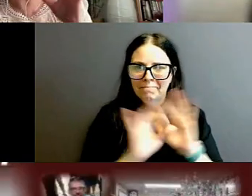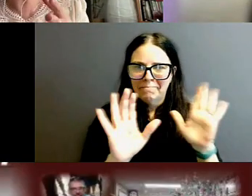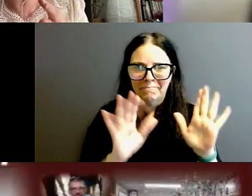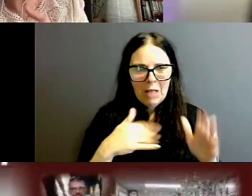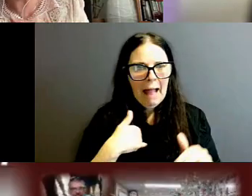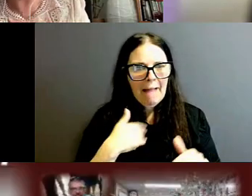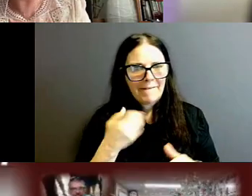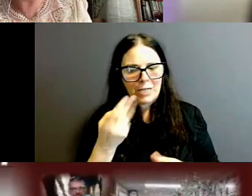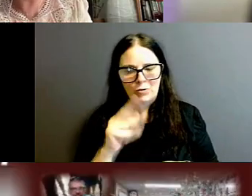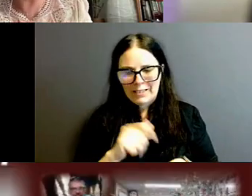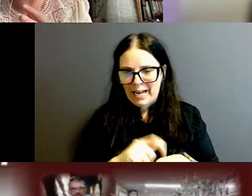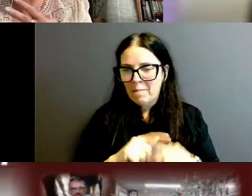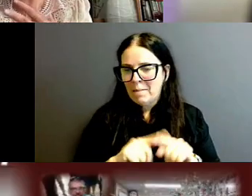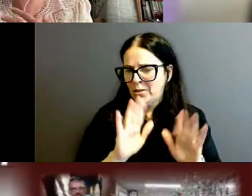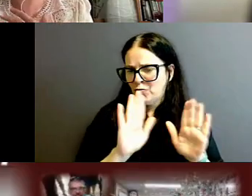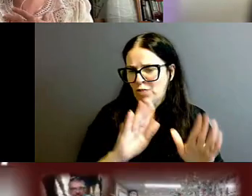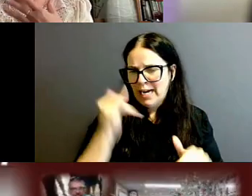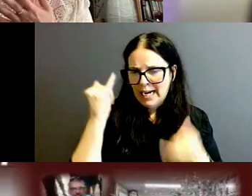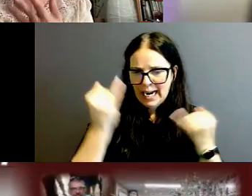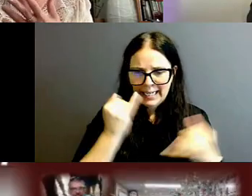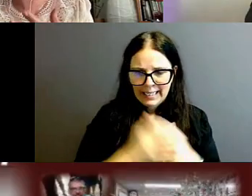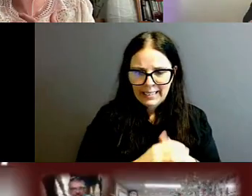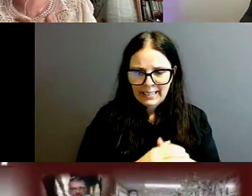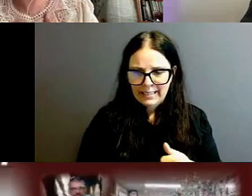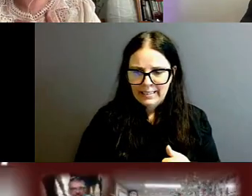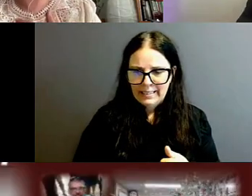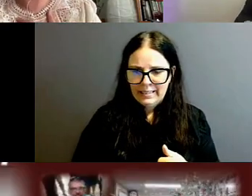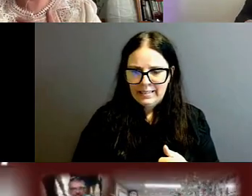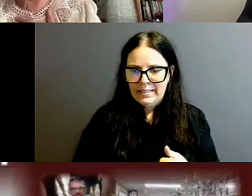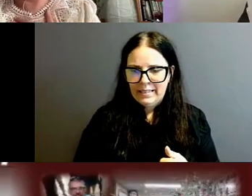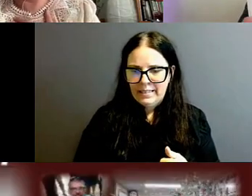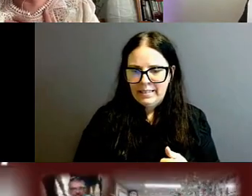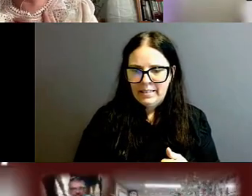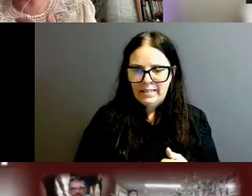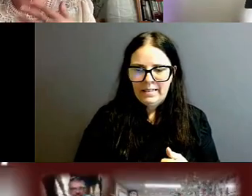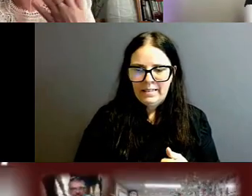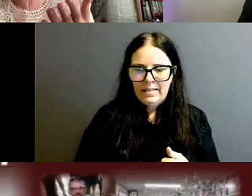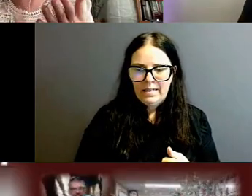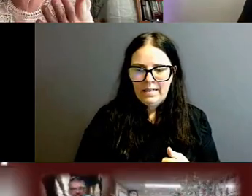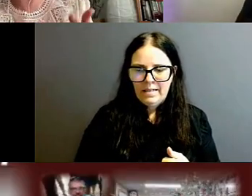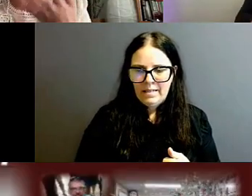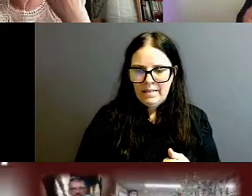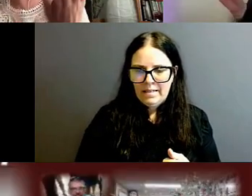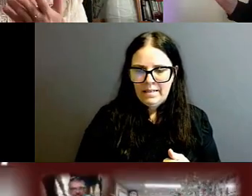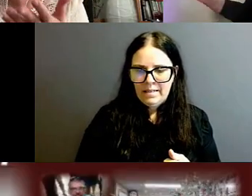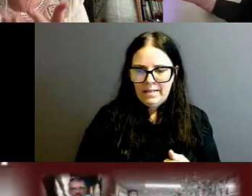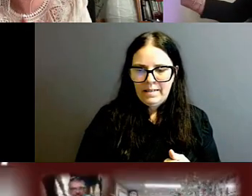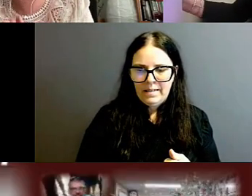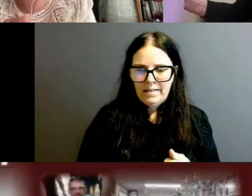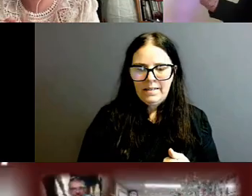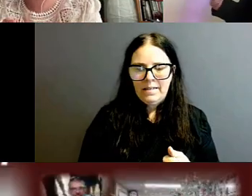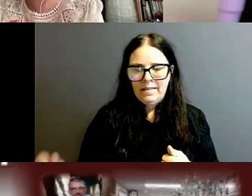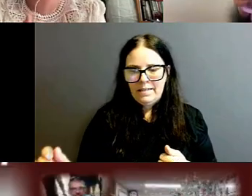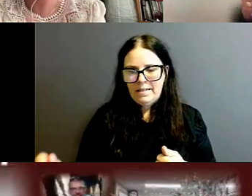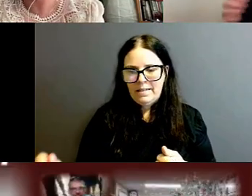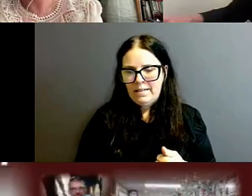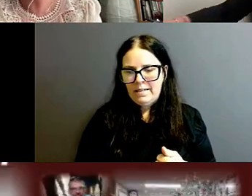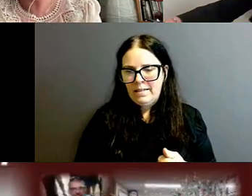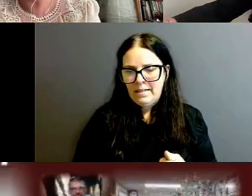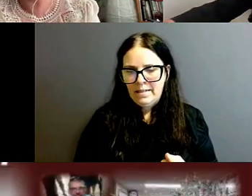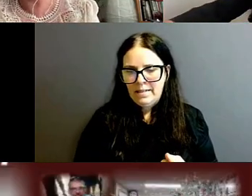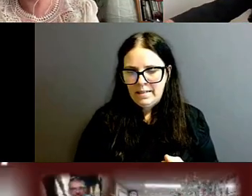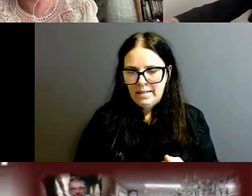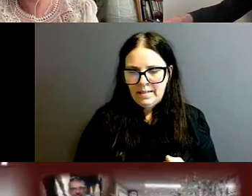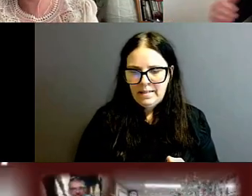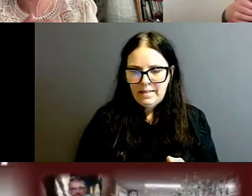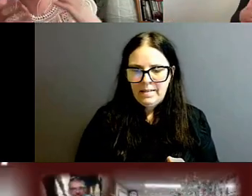But lots of great ideas. And I have to say, I know I met Christina earlier at a conference, and I saw Christina talking about some